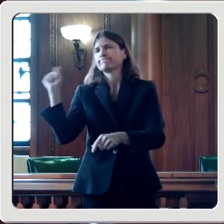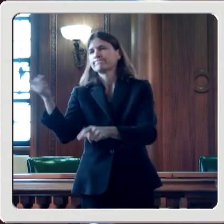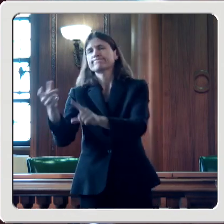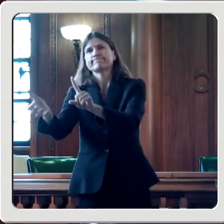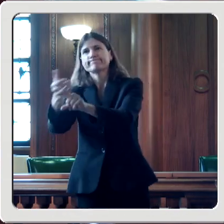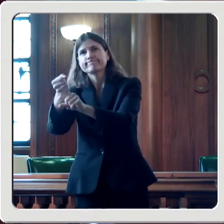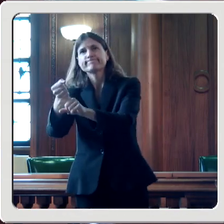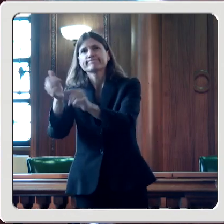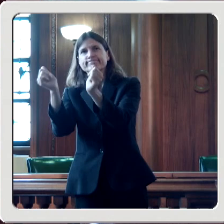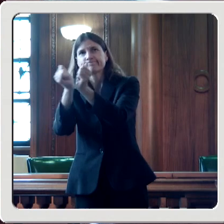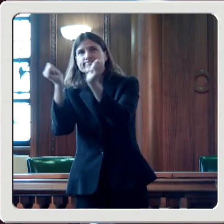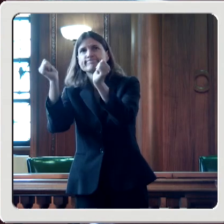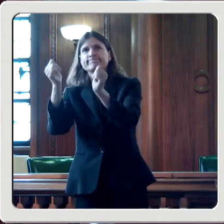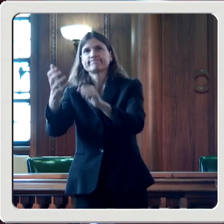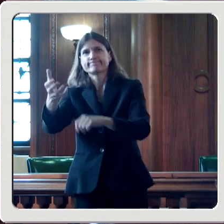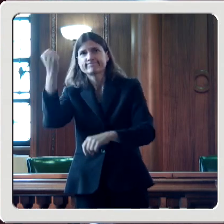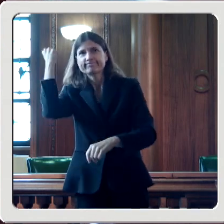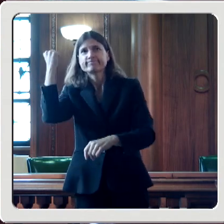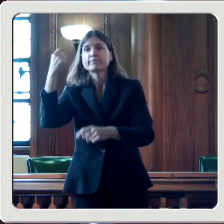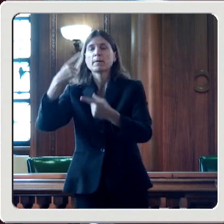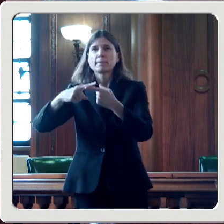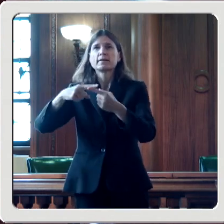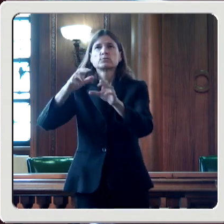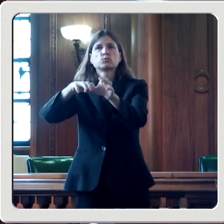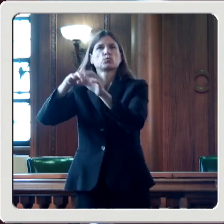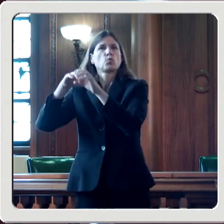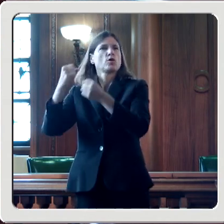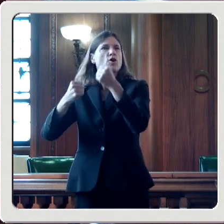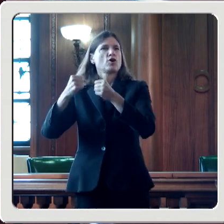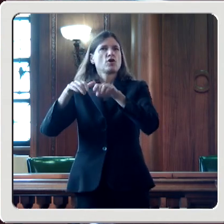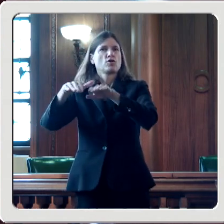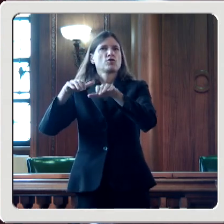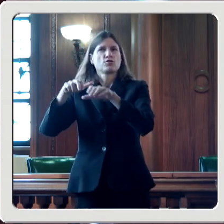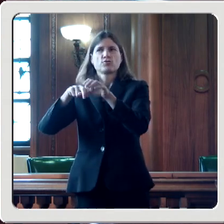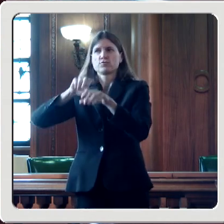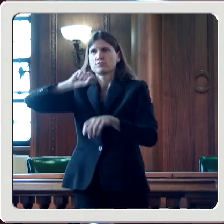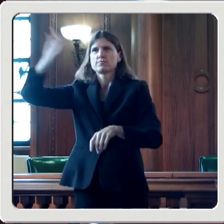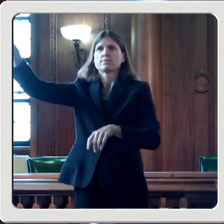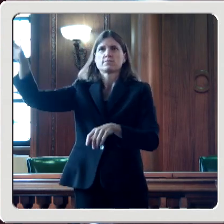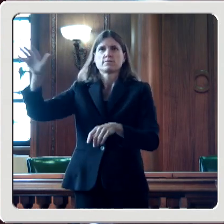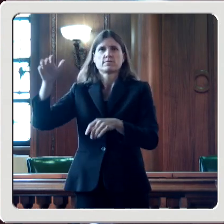racing, a number of arrests were made, 12 arrests down the north end.